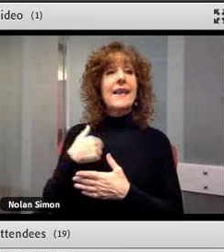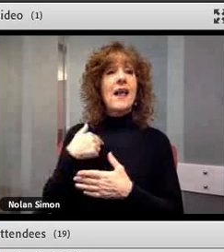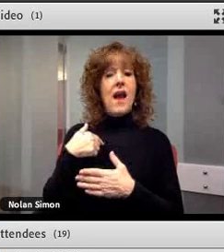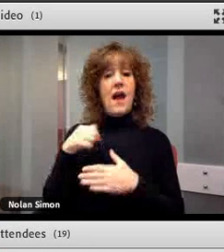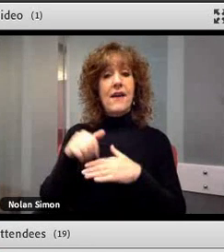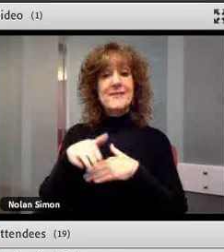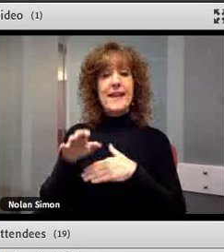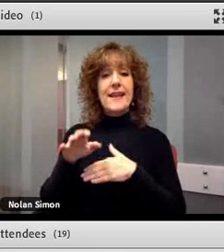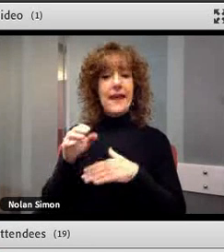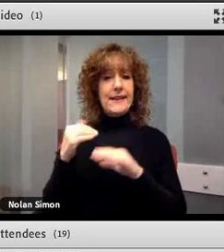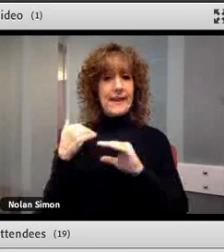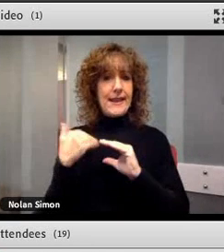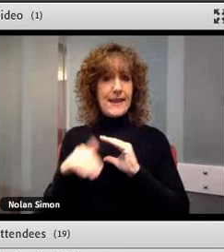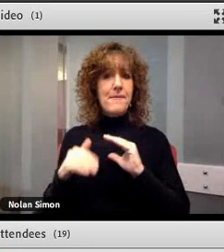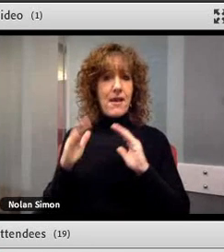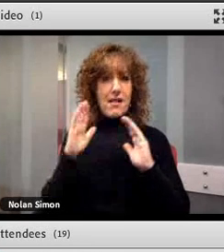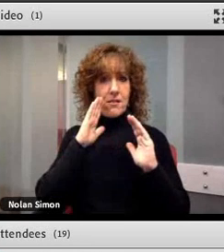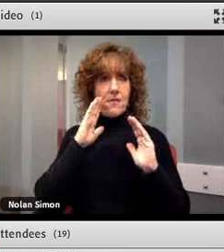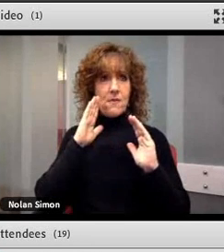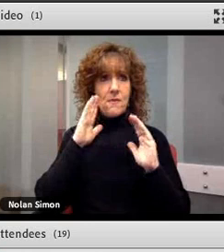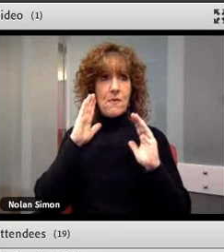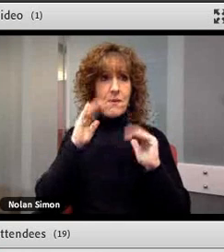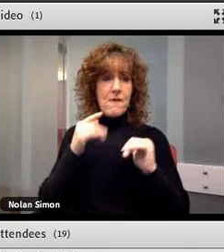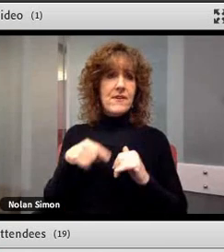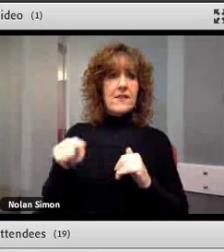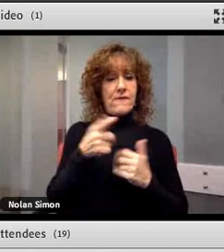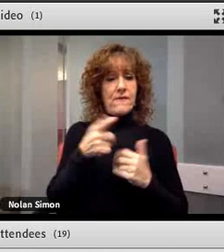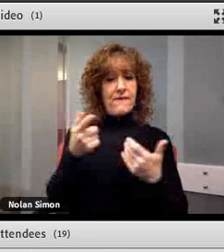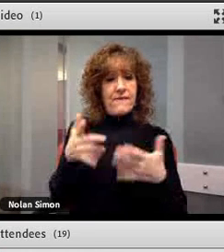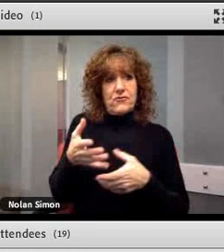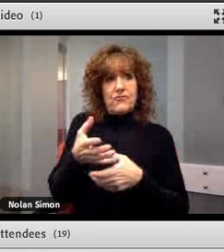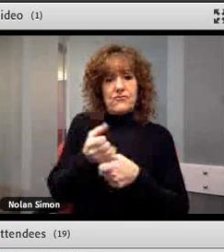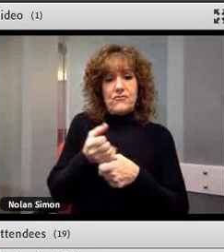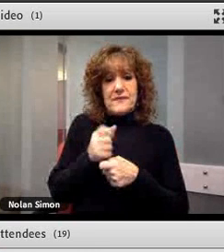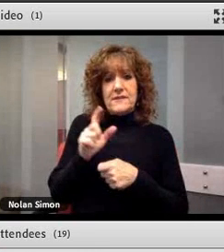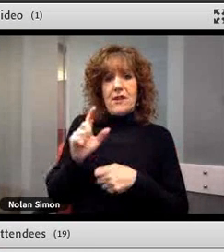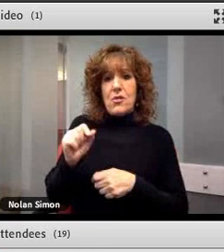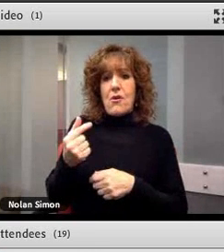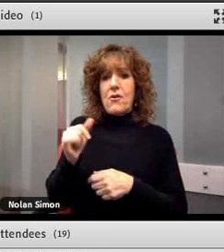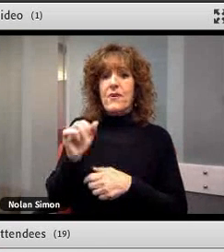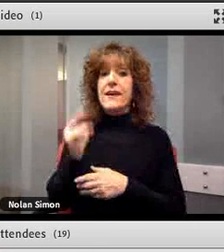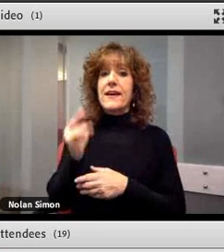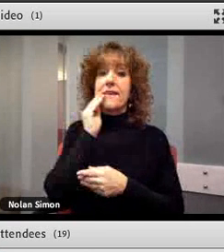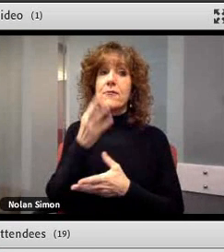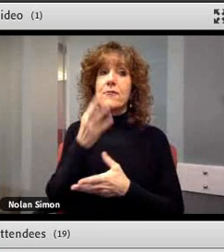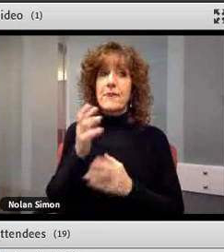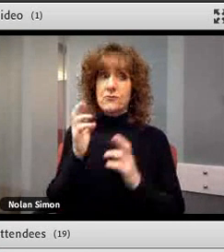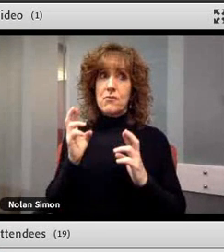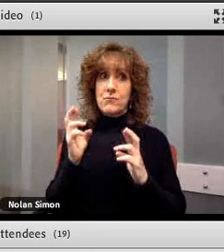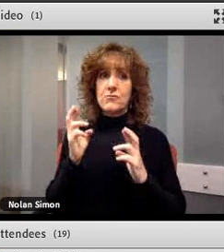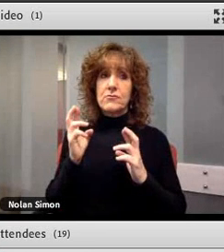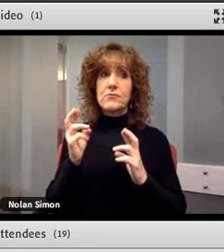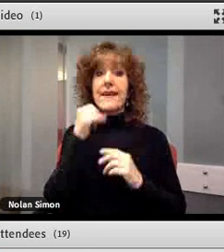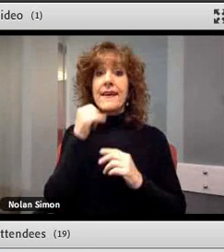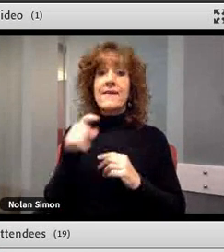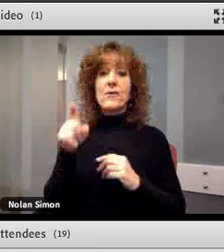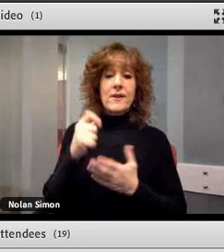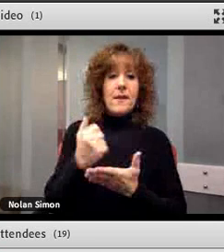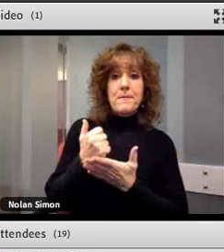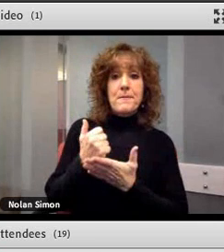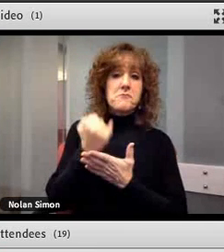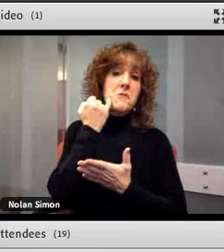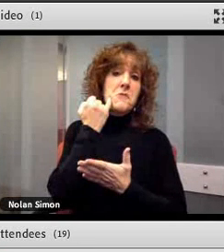hopefully you all have gotten the login information. If you need any assistance, feel